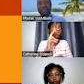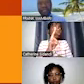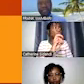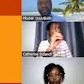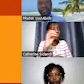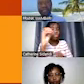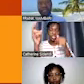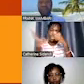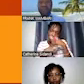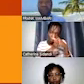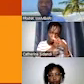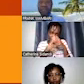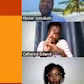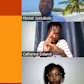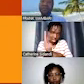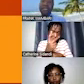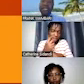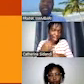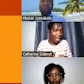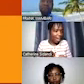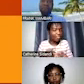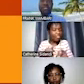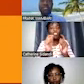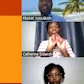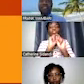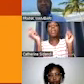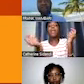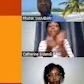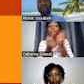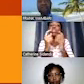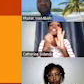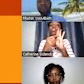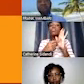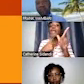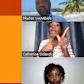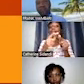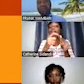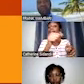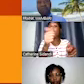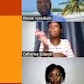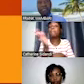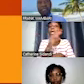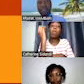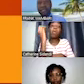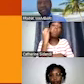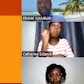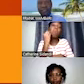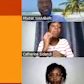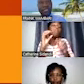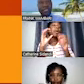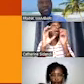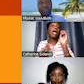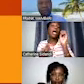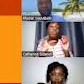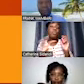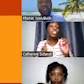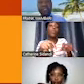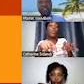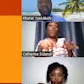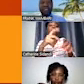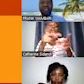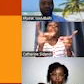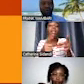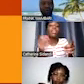Kenya, where there was tribal crashes and some people have never been able to go back to their county or their places they used to call